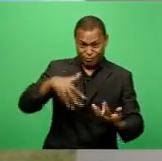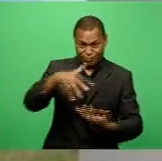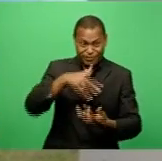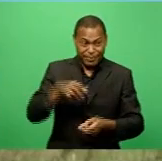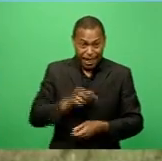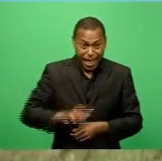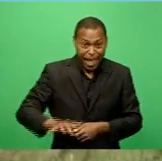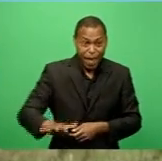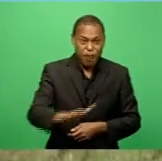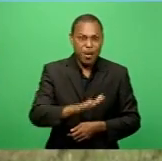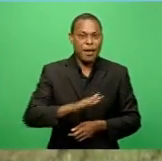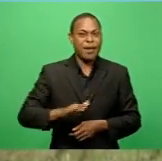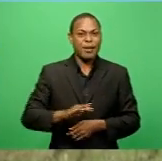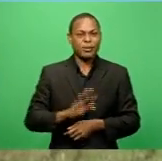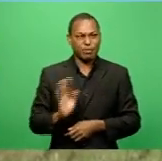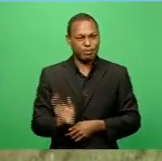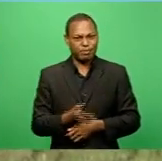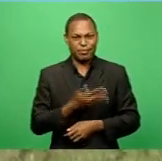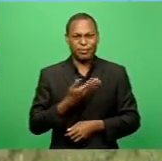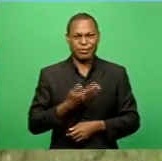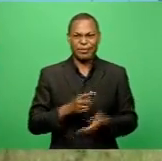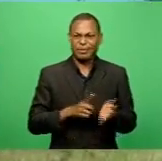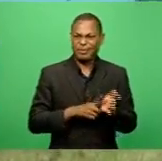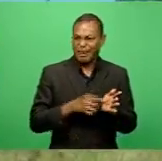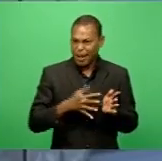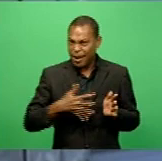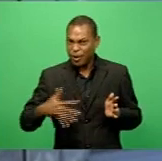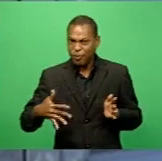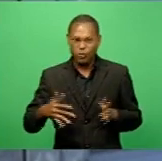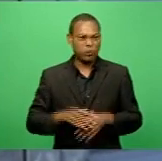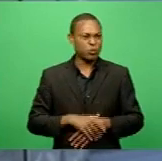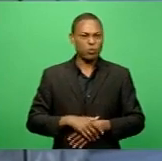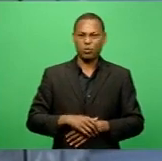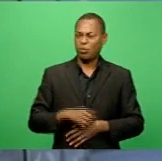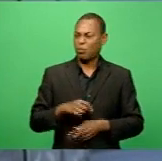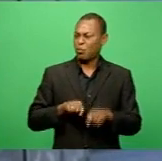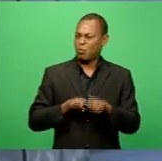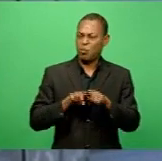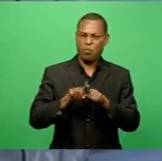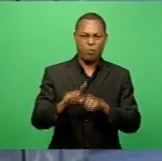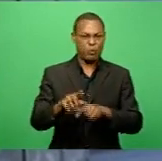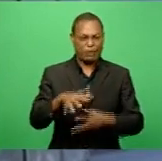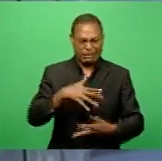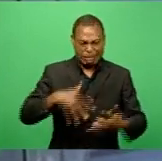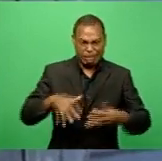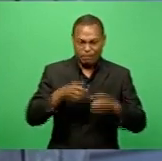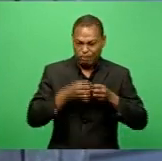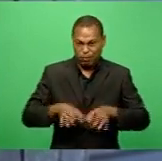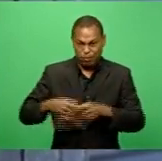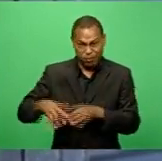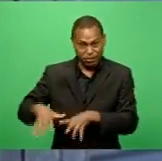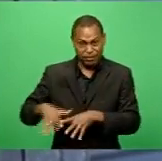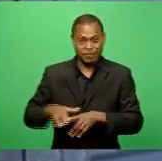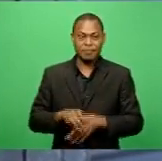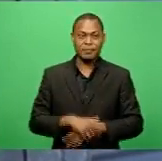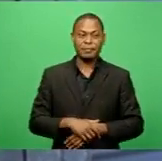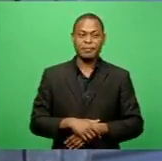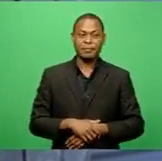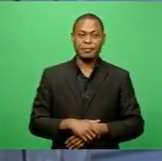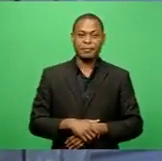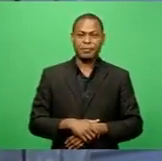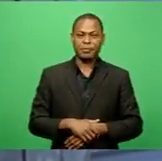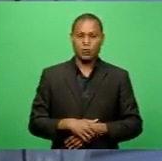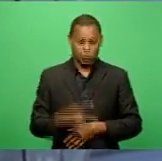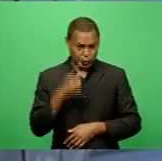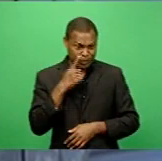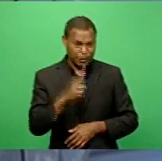that Lekutu Secondary is one of the badly affected schools. One of the most hit schools which I've seen so